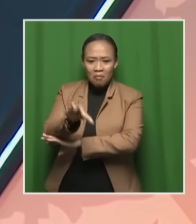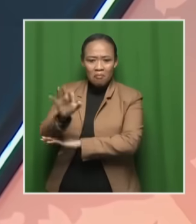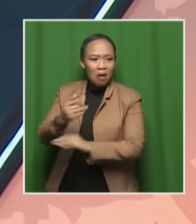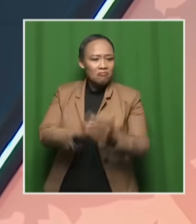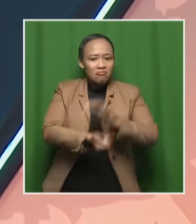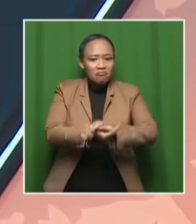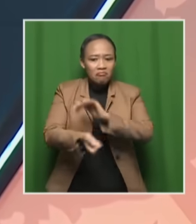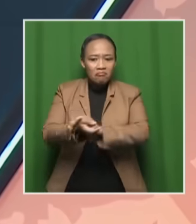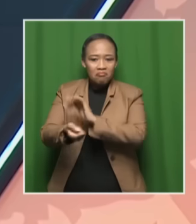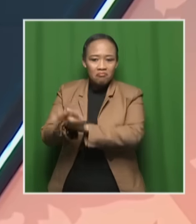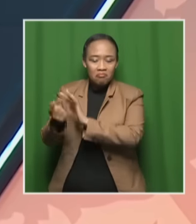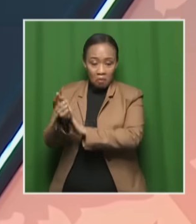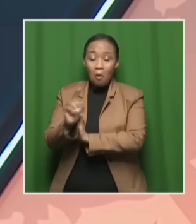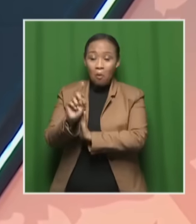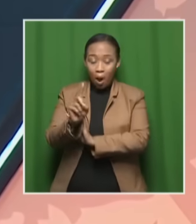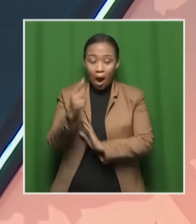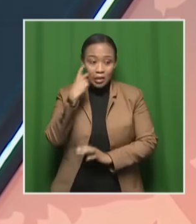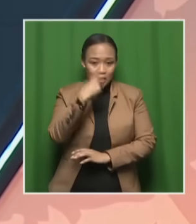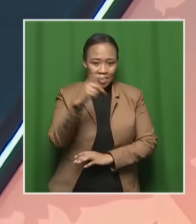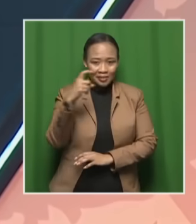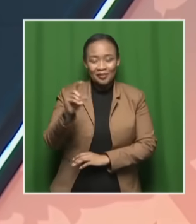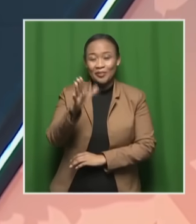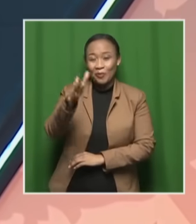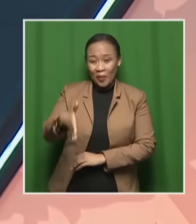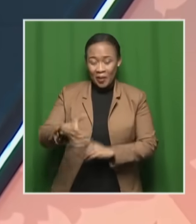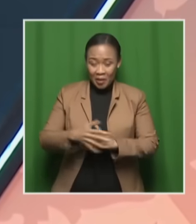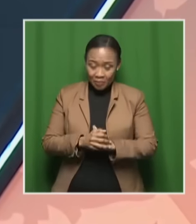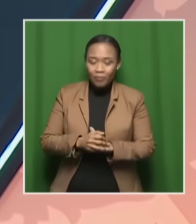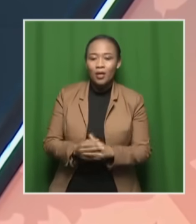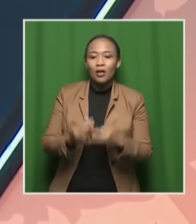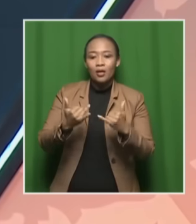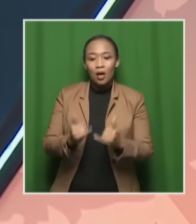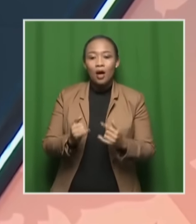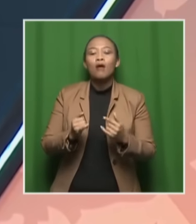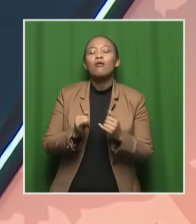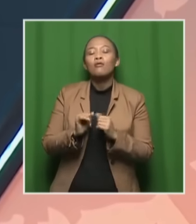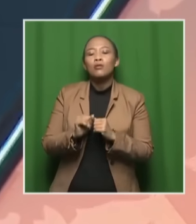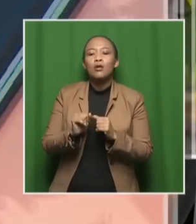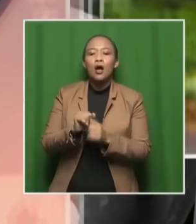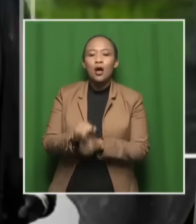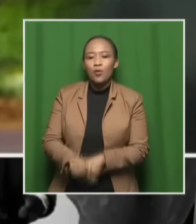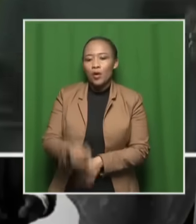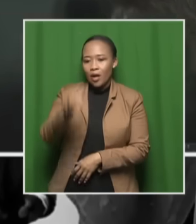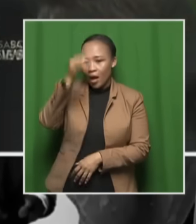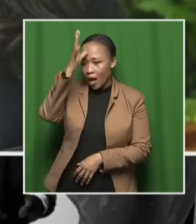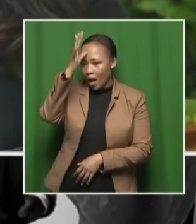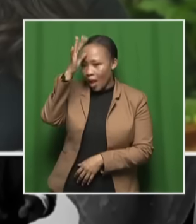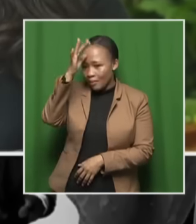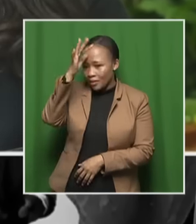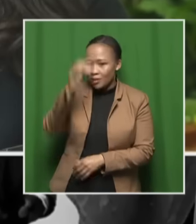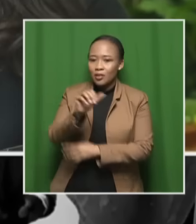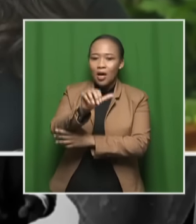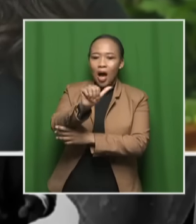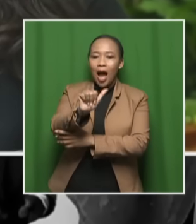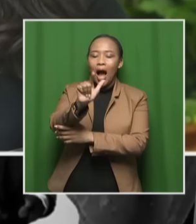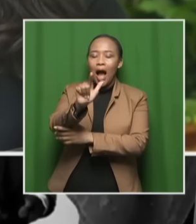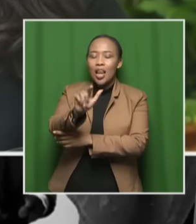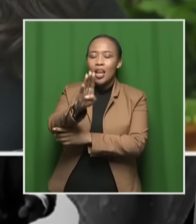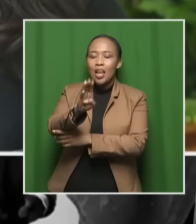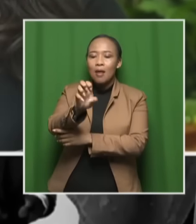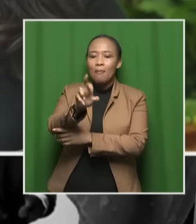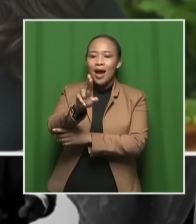operating centers are in each of the regions. Now, Hasina Gori is actually standing by in Alberton, and we can see there in Gauteng